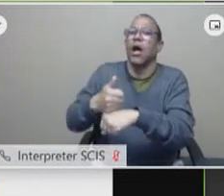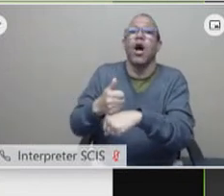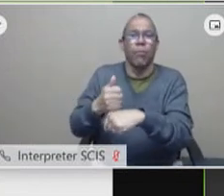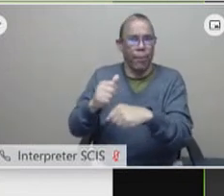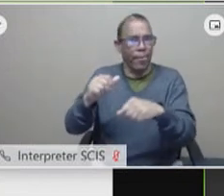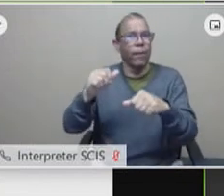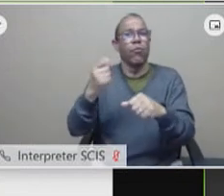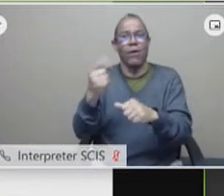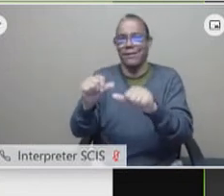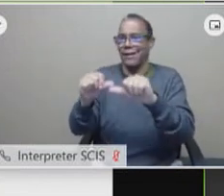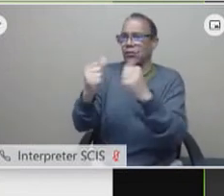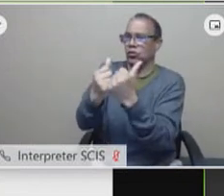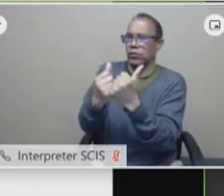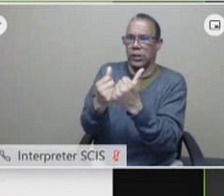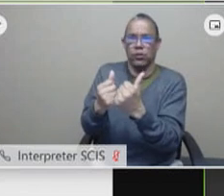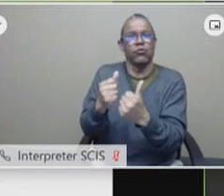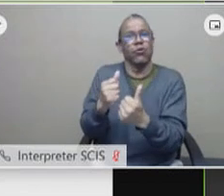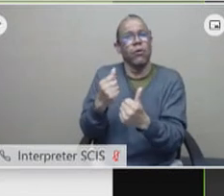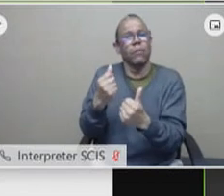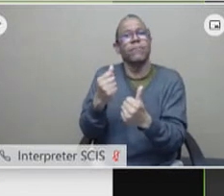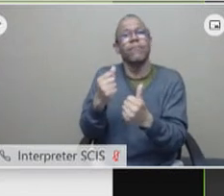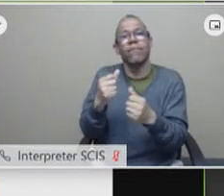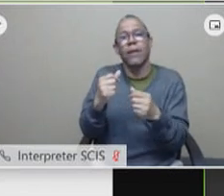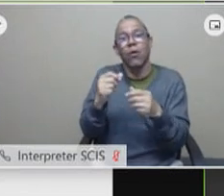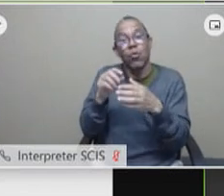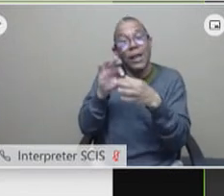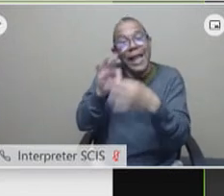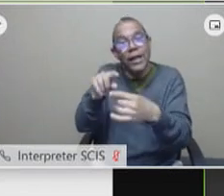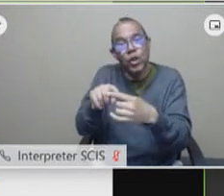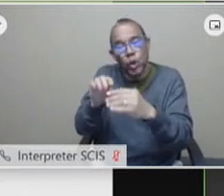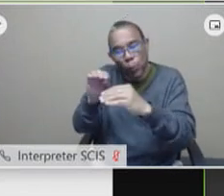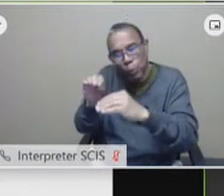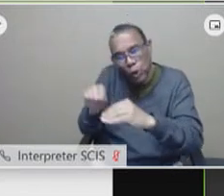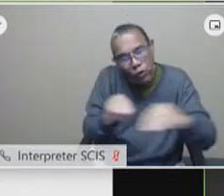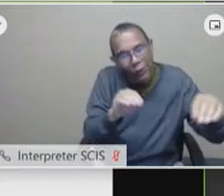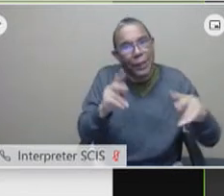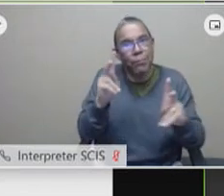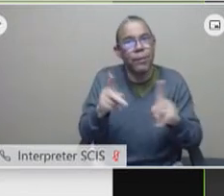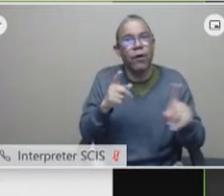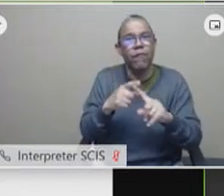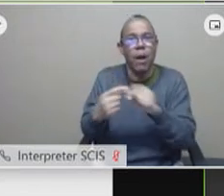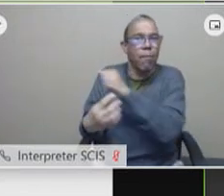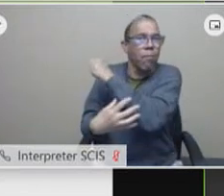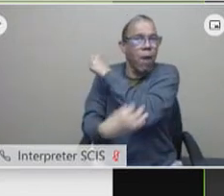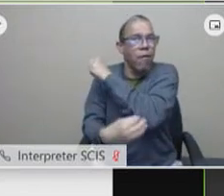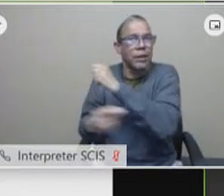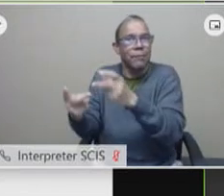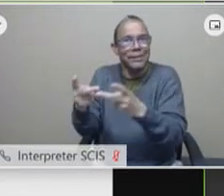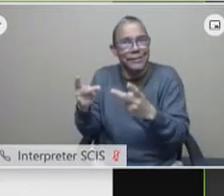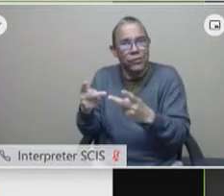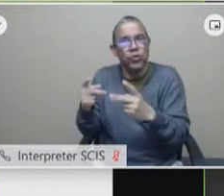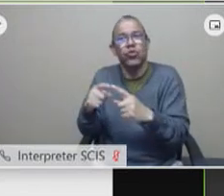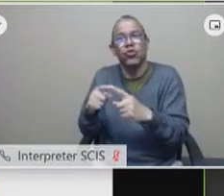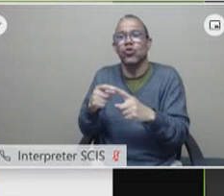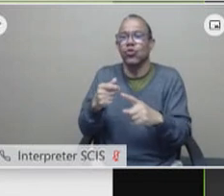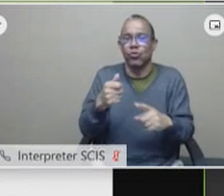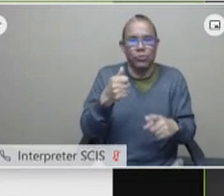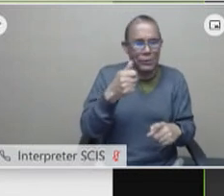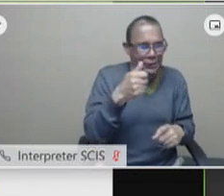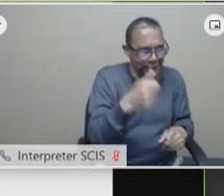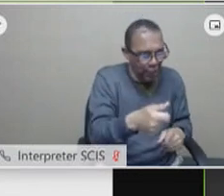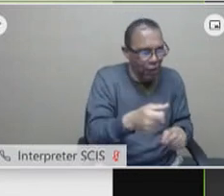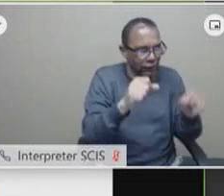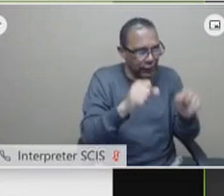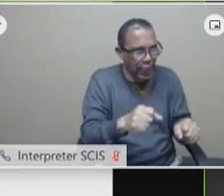which specifically is in moving people from a poverty position to a position of self-sufficiency.